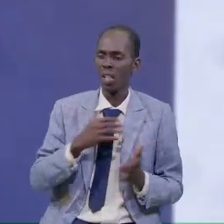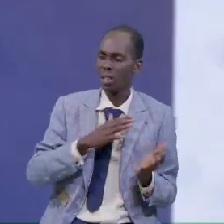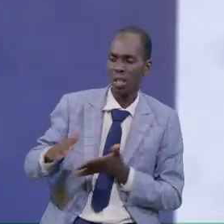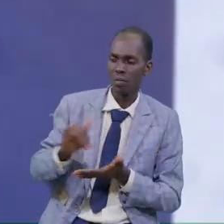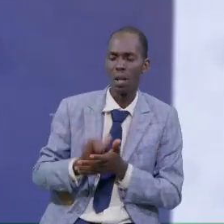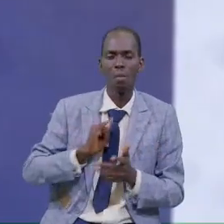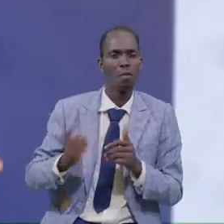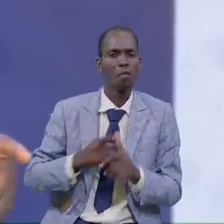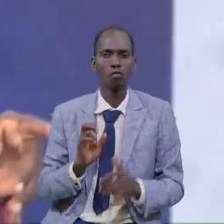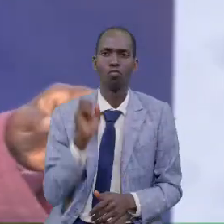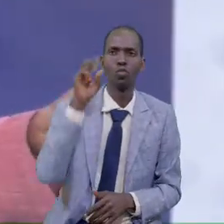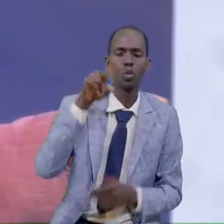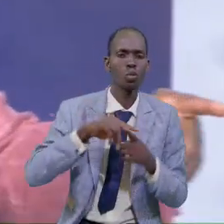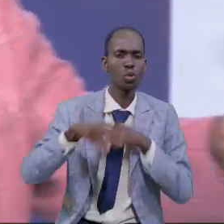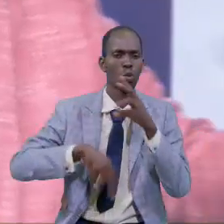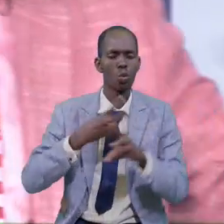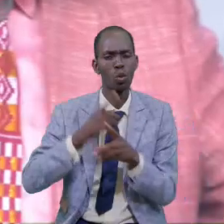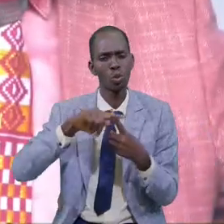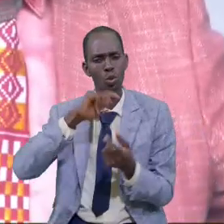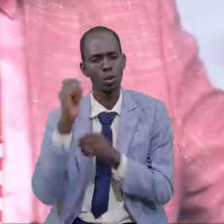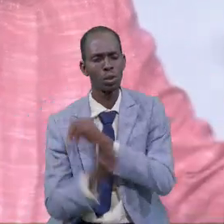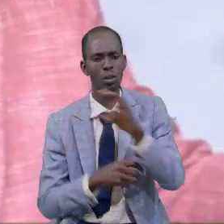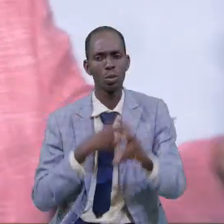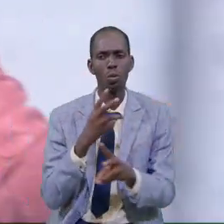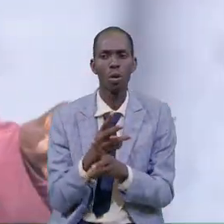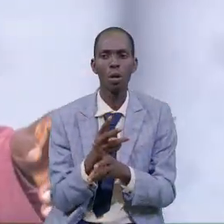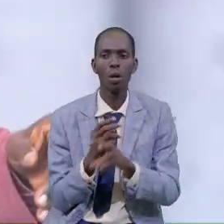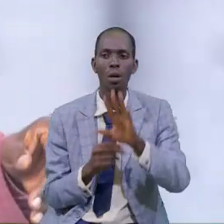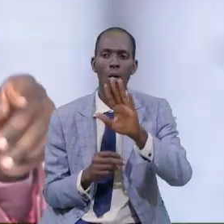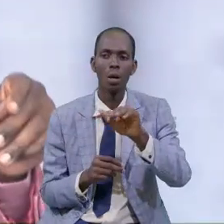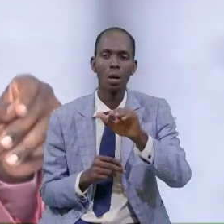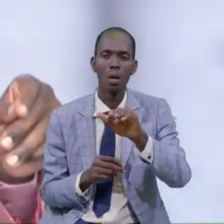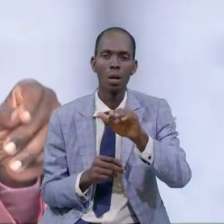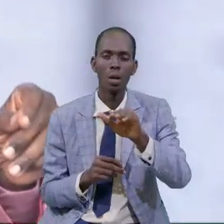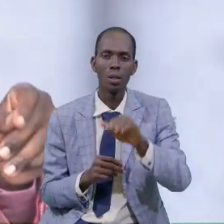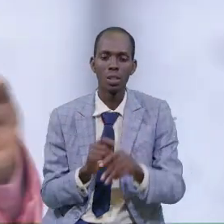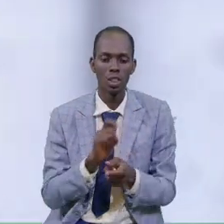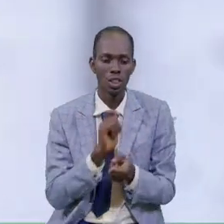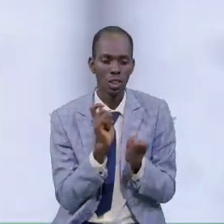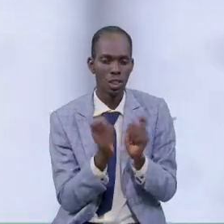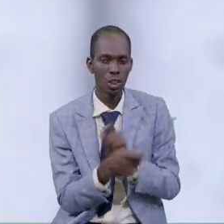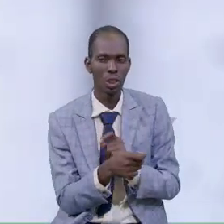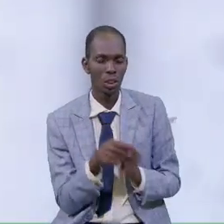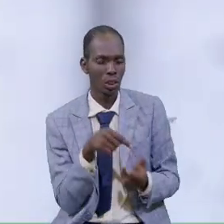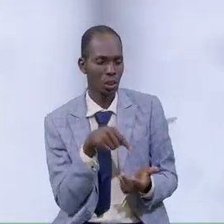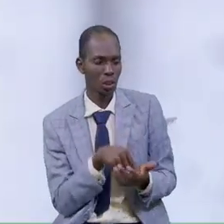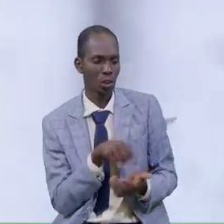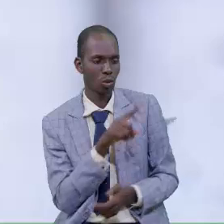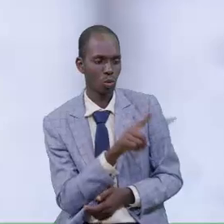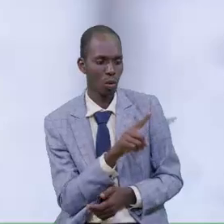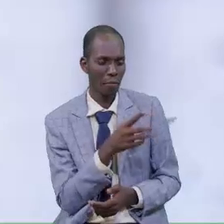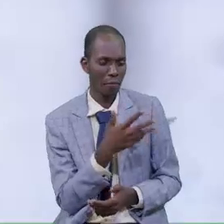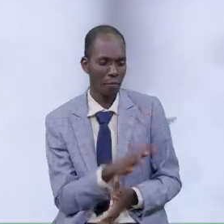come back here. Change this one. Change that one. One, it will help you